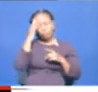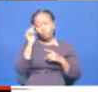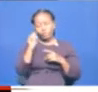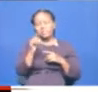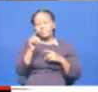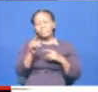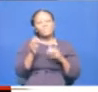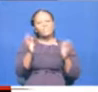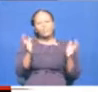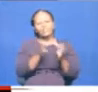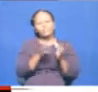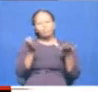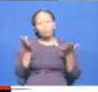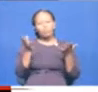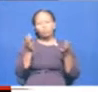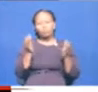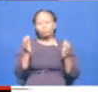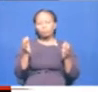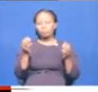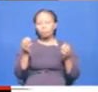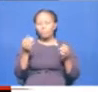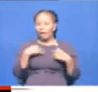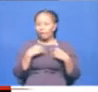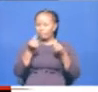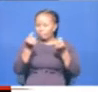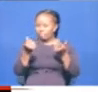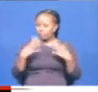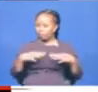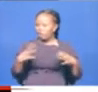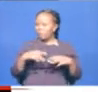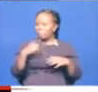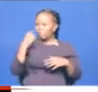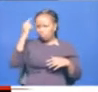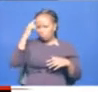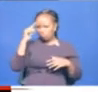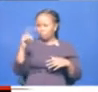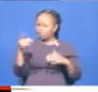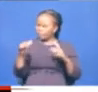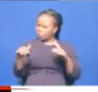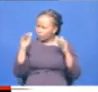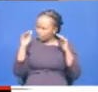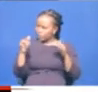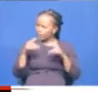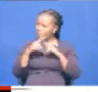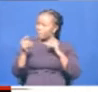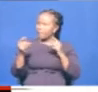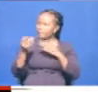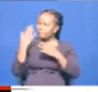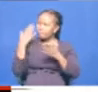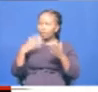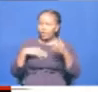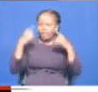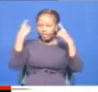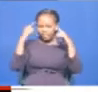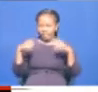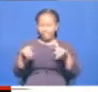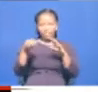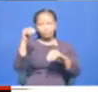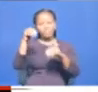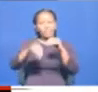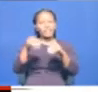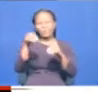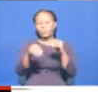see. But I think having had a history of elections before, successful elections before, there's less of that. There's less of